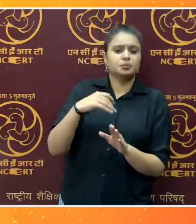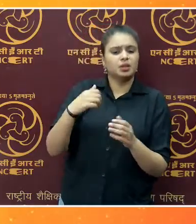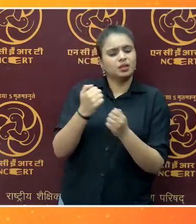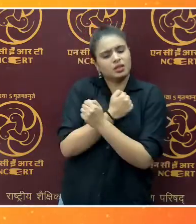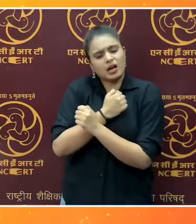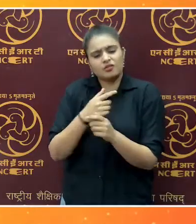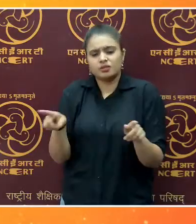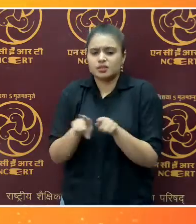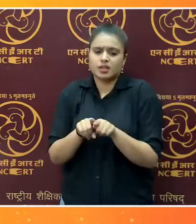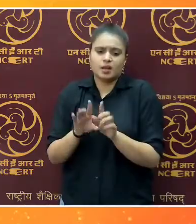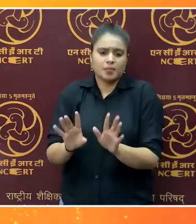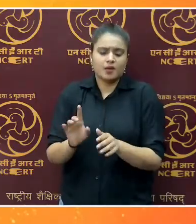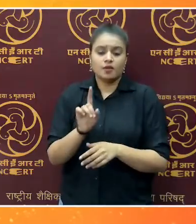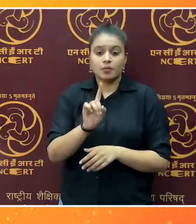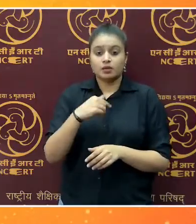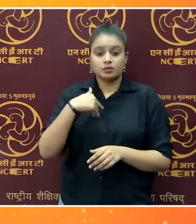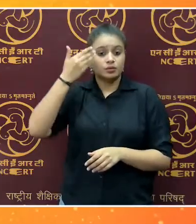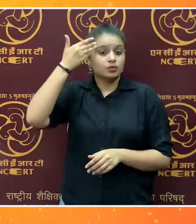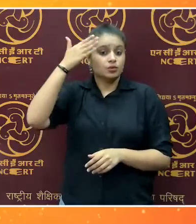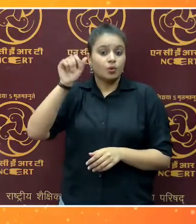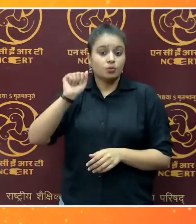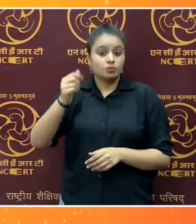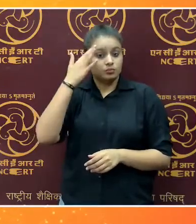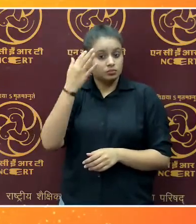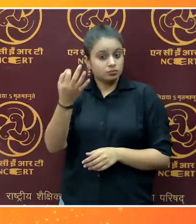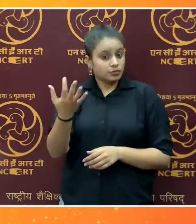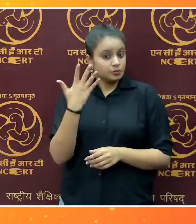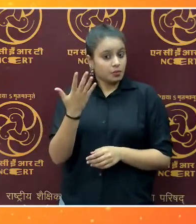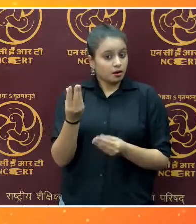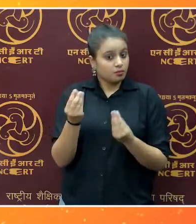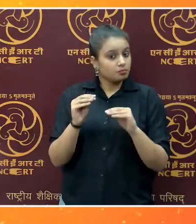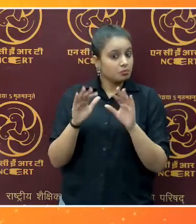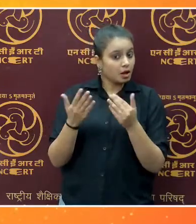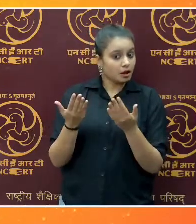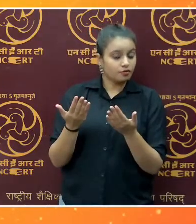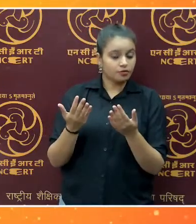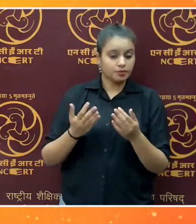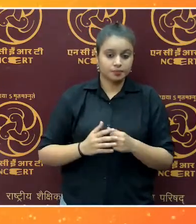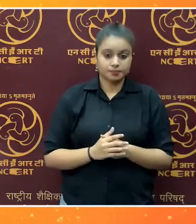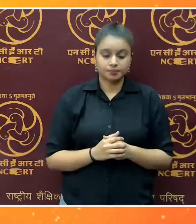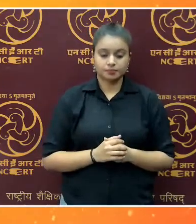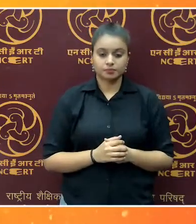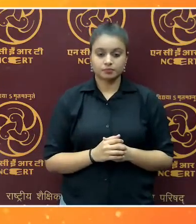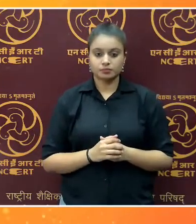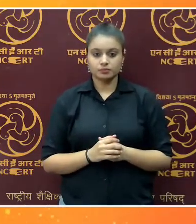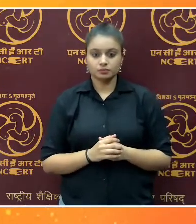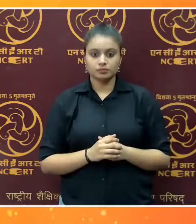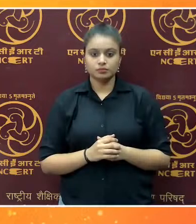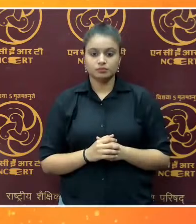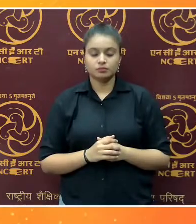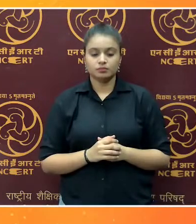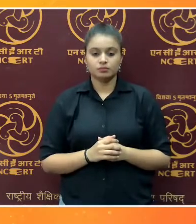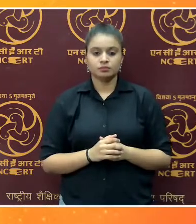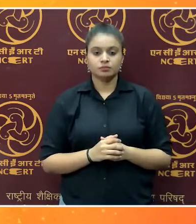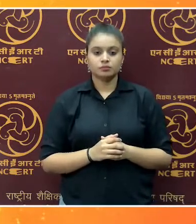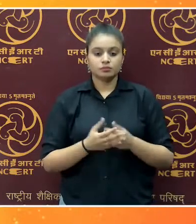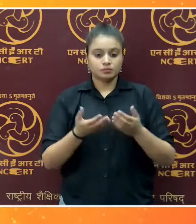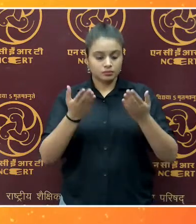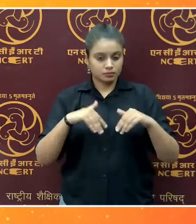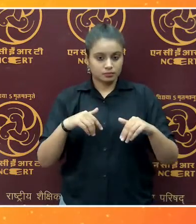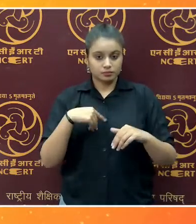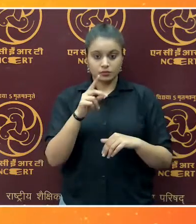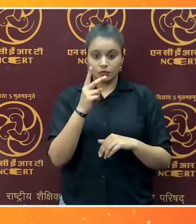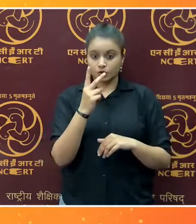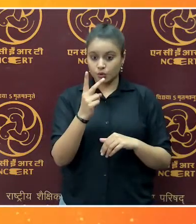we love our pets, but he did not know how intelligent Yes, birds Polynesia is. Okay. What are the two